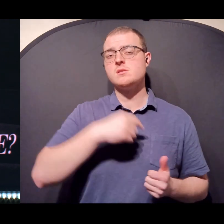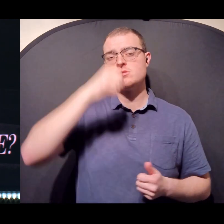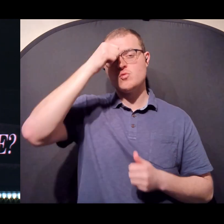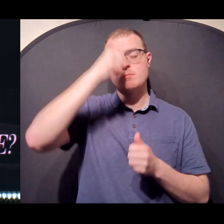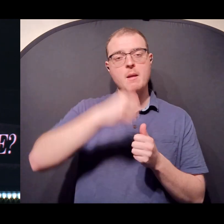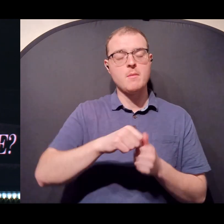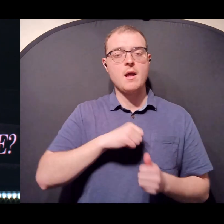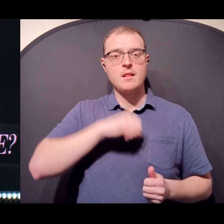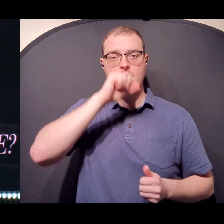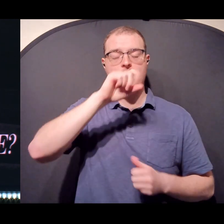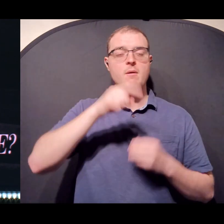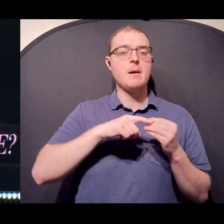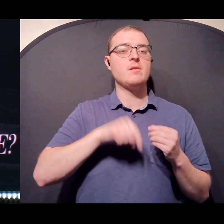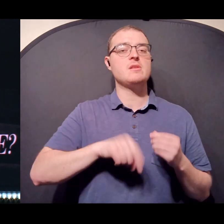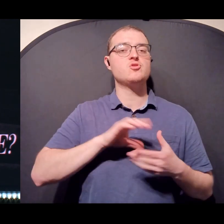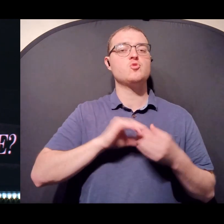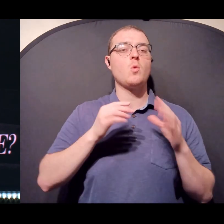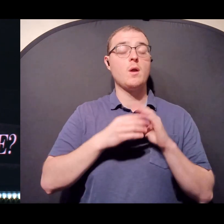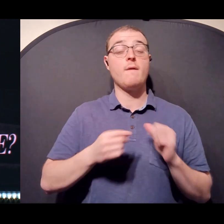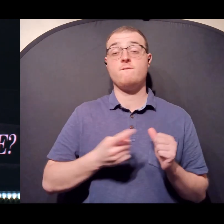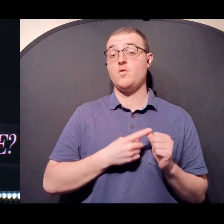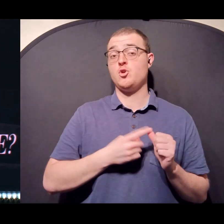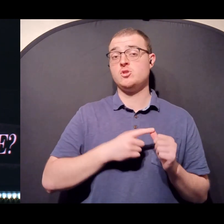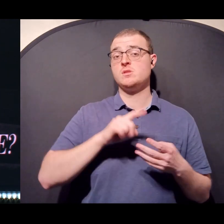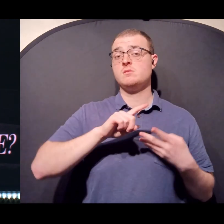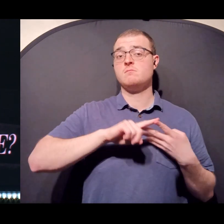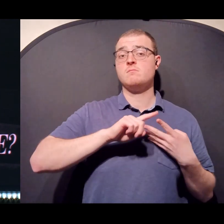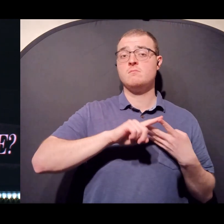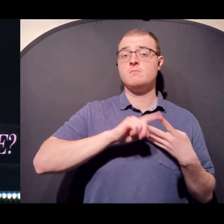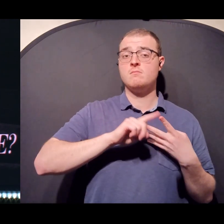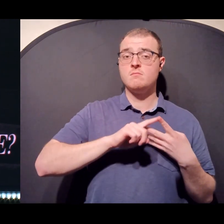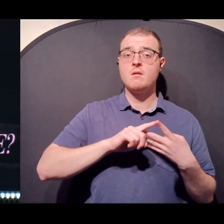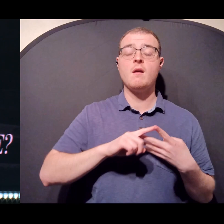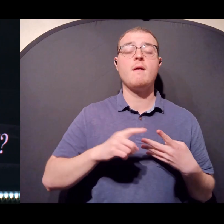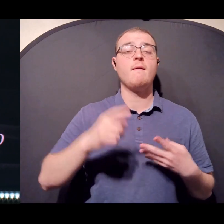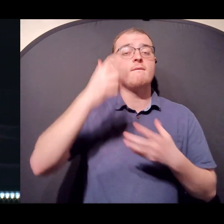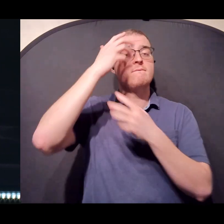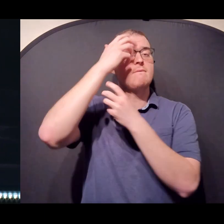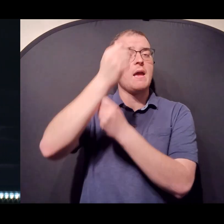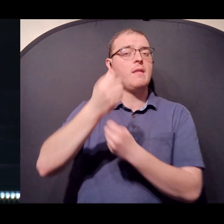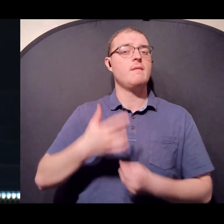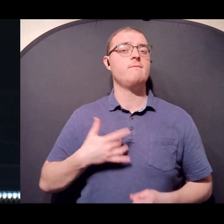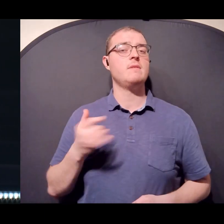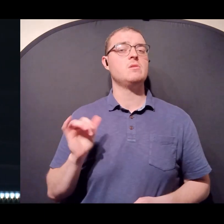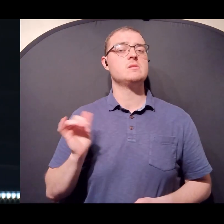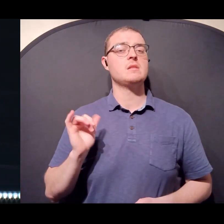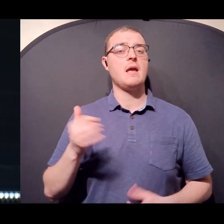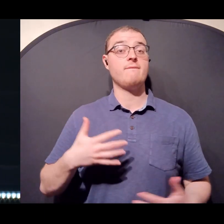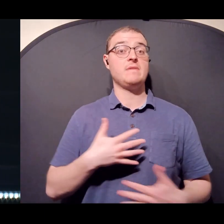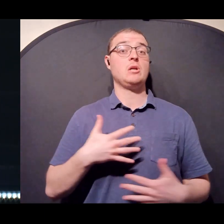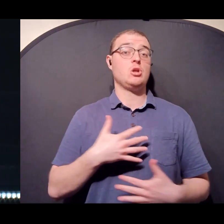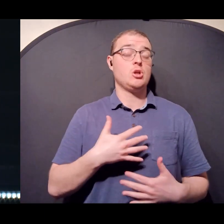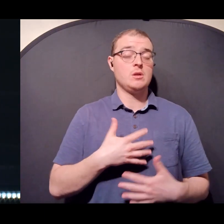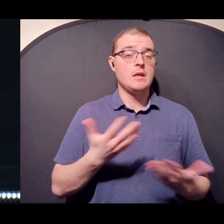practical takeaways that I love from Mary's story. The first one that we see about faith is that faith often feels like